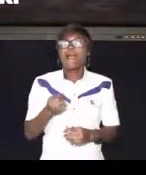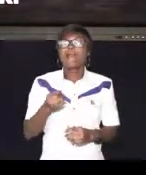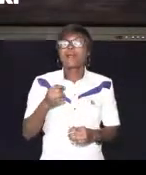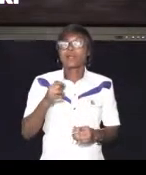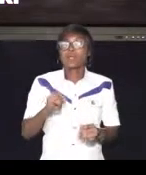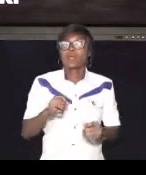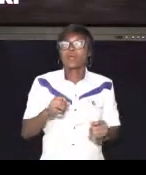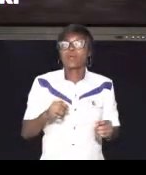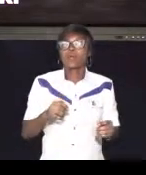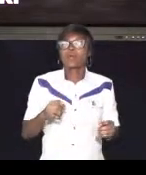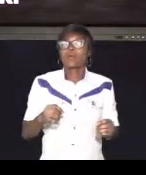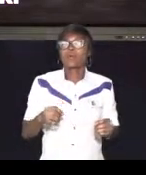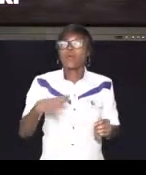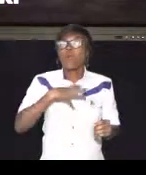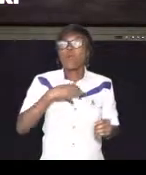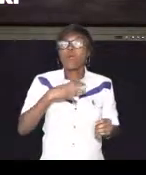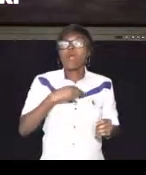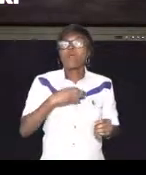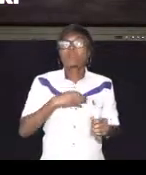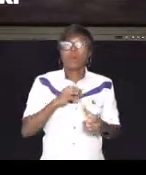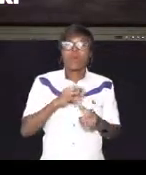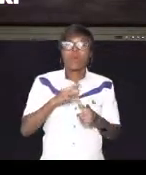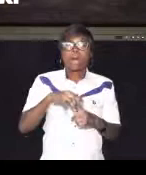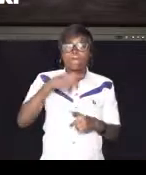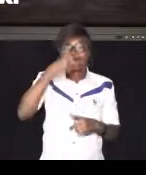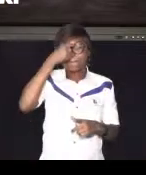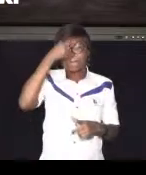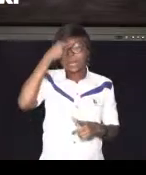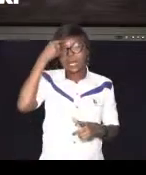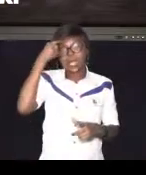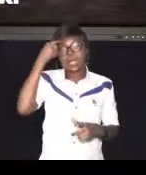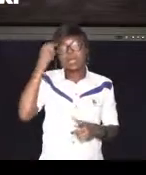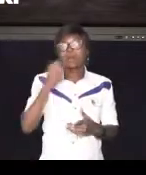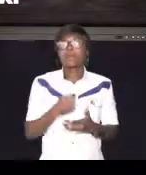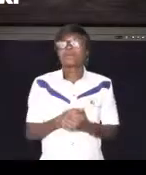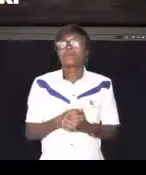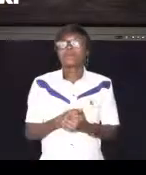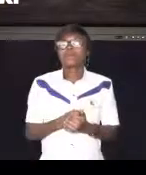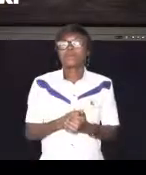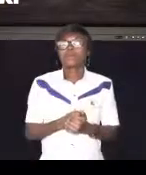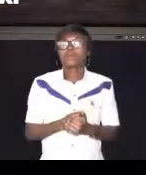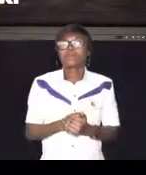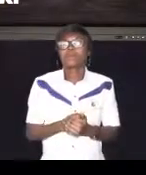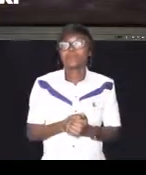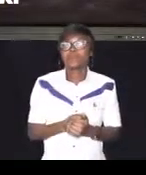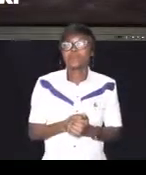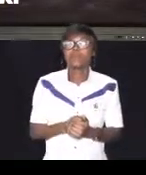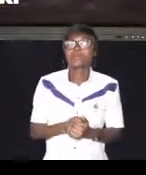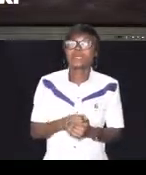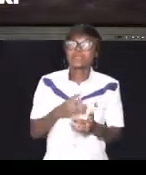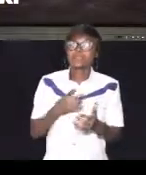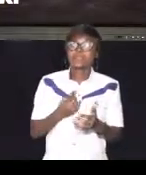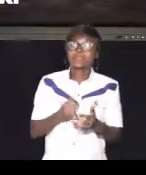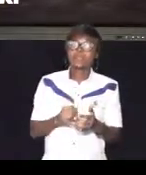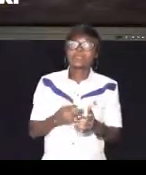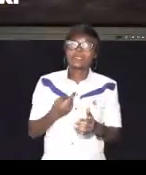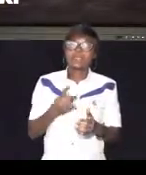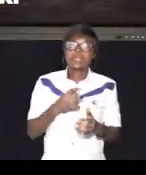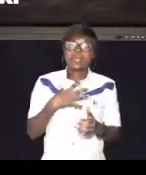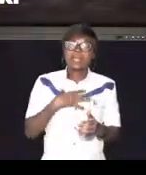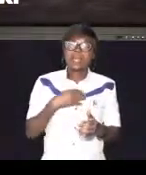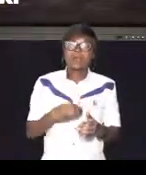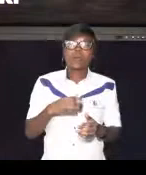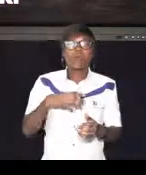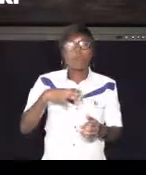mixed, cancel each other out by producing a grayscale color. Grayscale color like what?